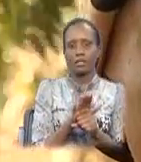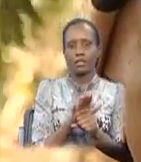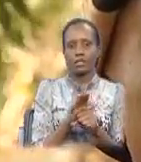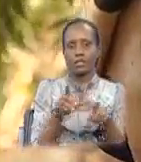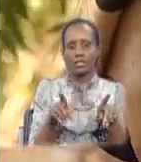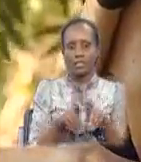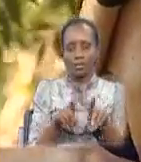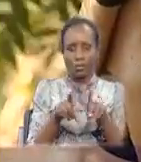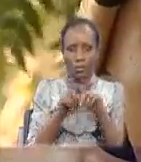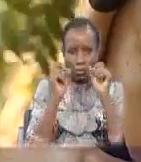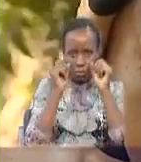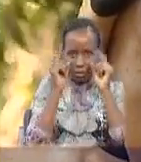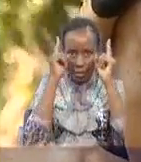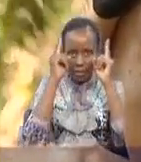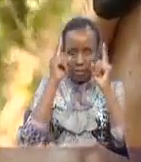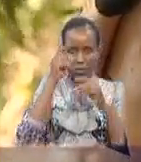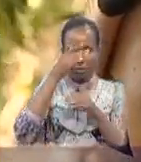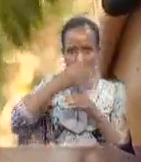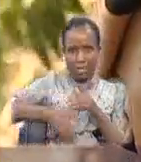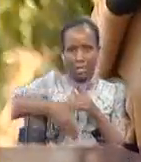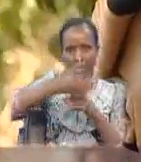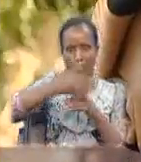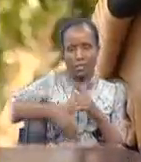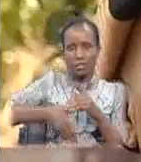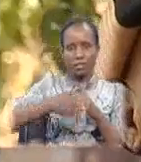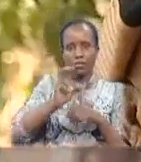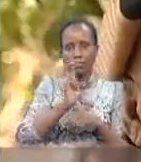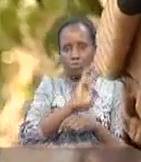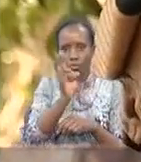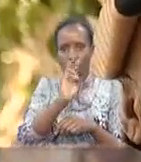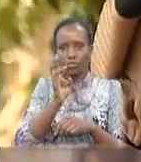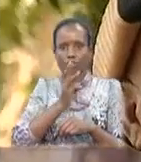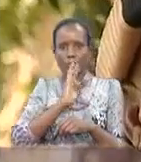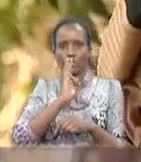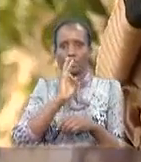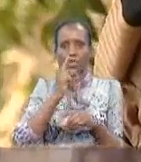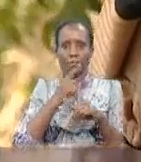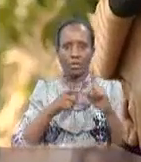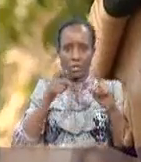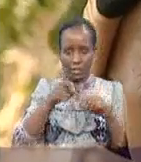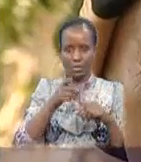hata kuamka midnight kwenda kutafuta maji, na maji hayo